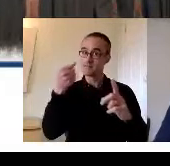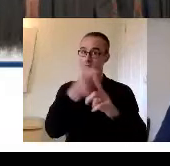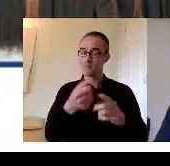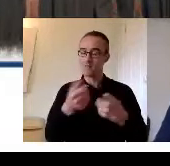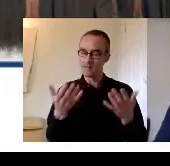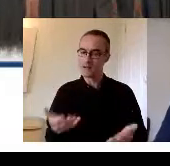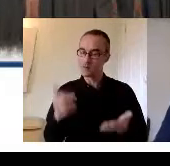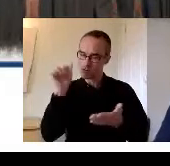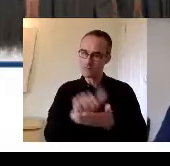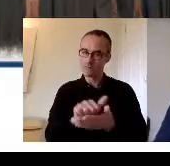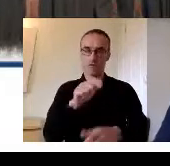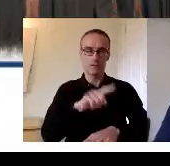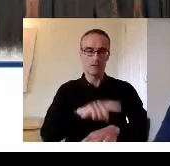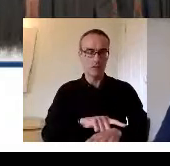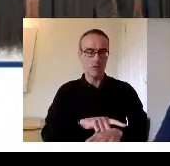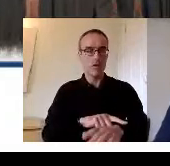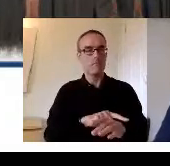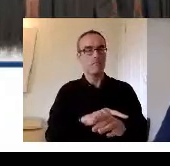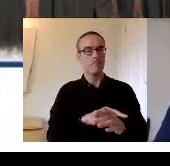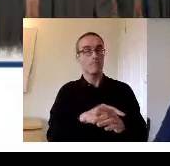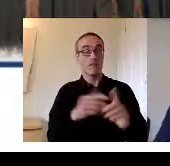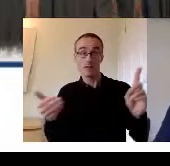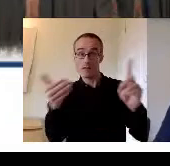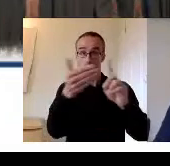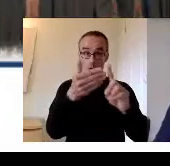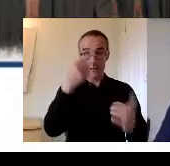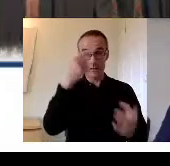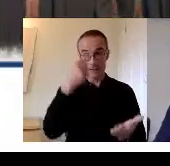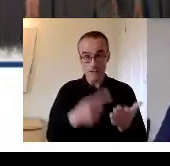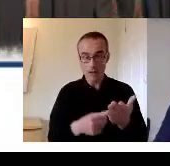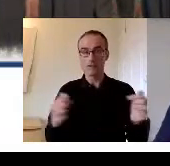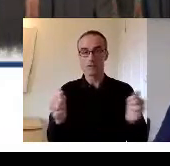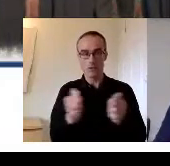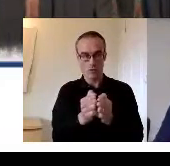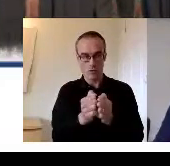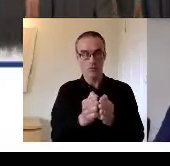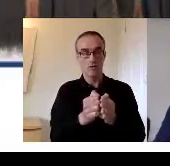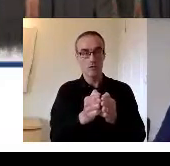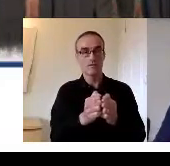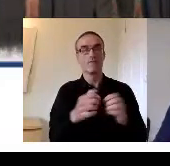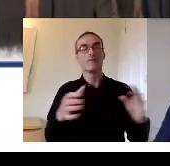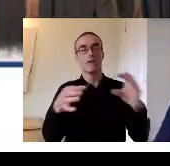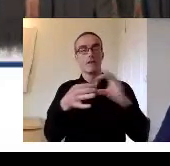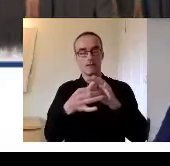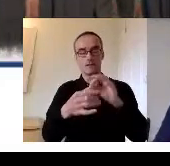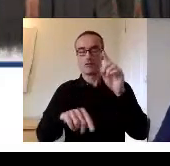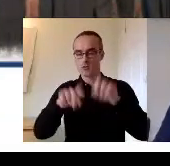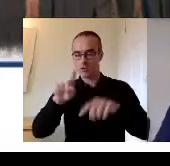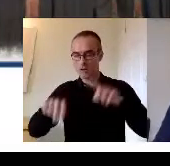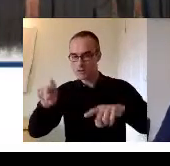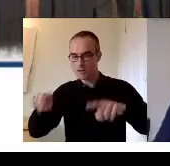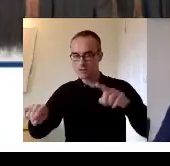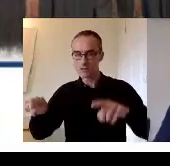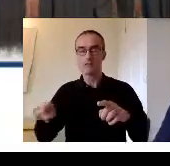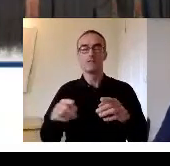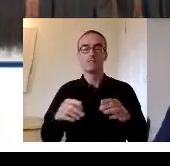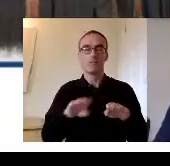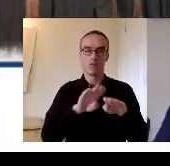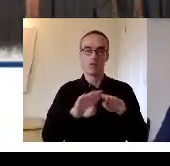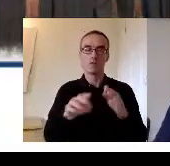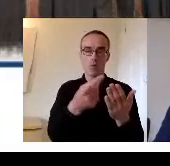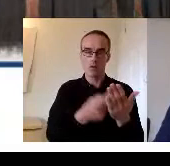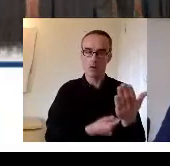rigid targets around this as well. So you know, I'm sure you'll hear more about this over the next coming months as